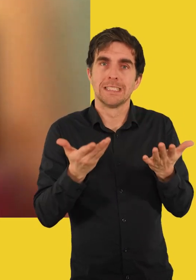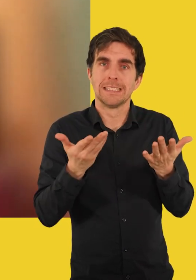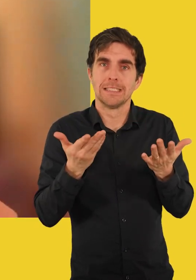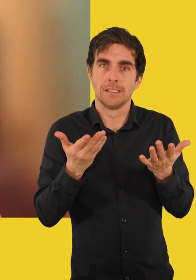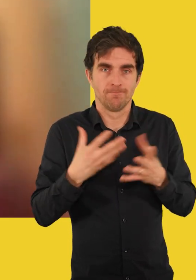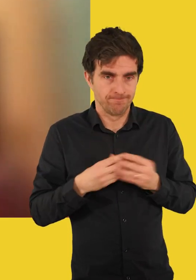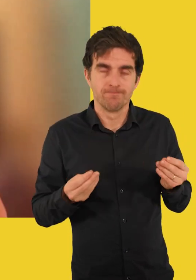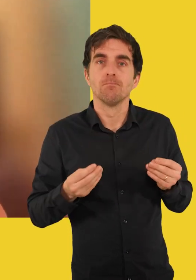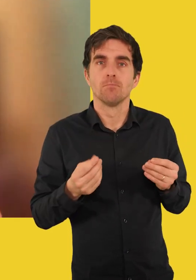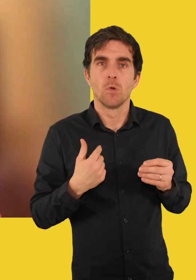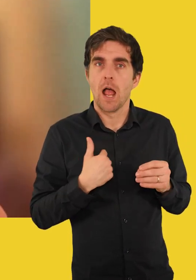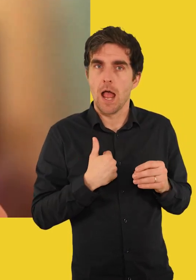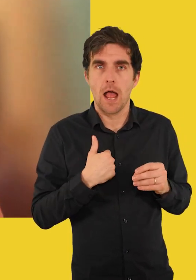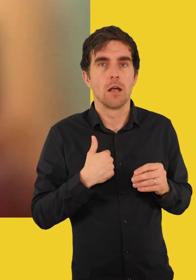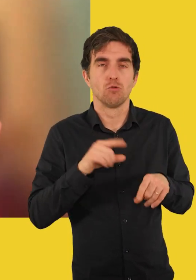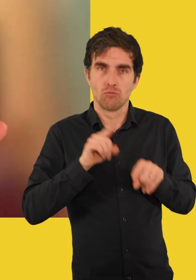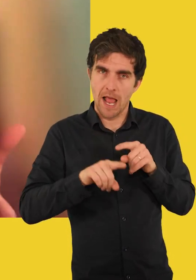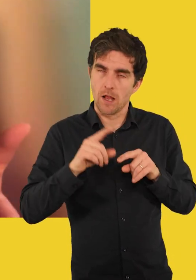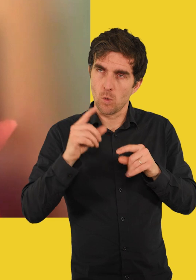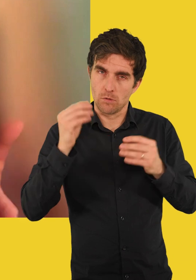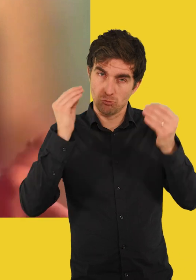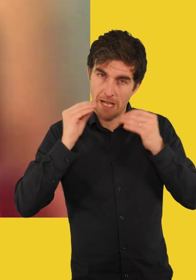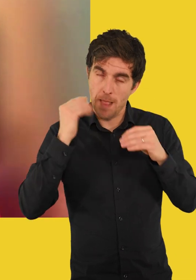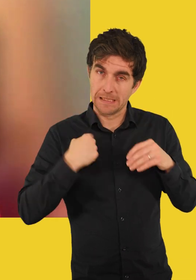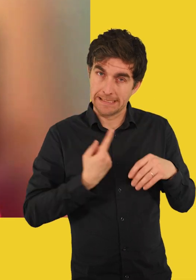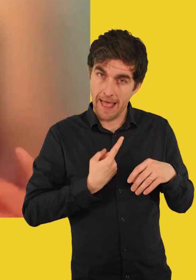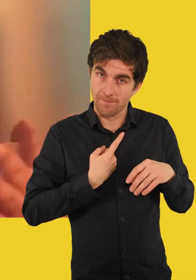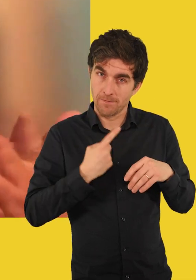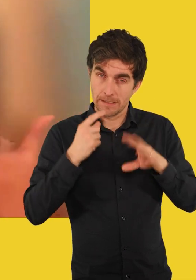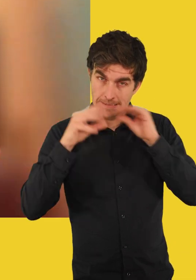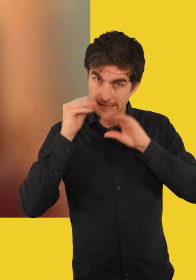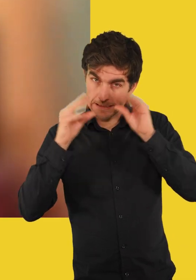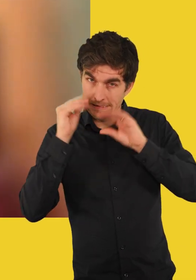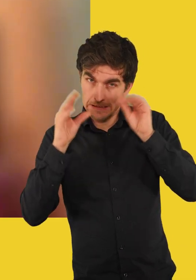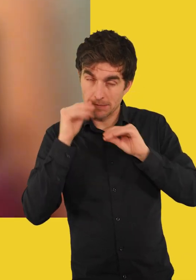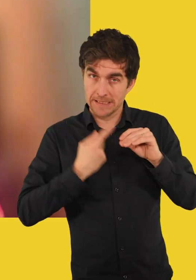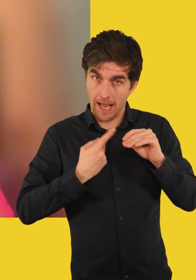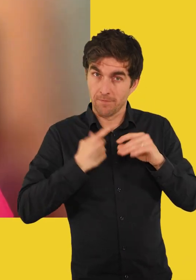sector. So what I did was, I've tried to continuously